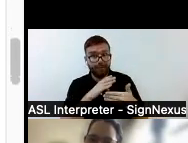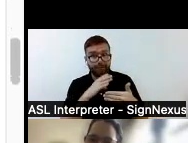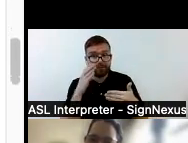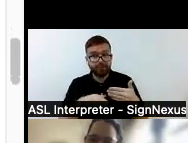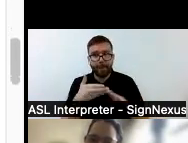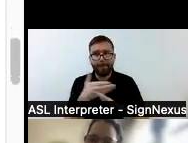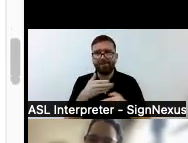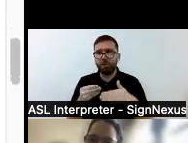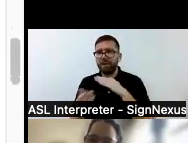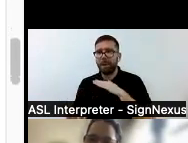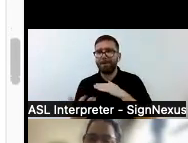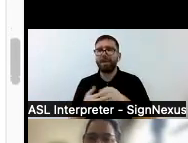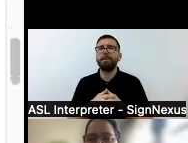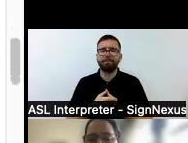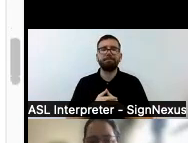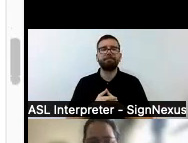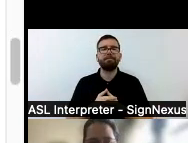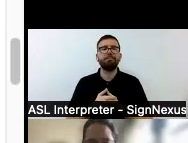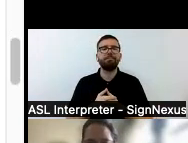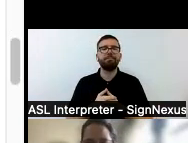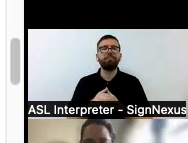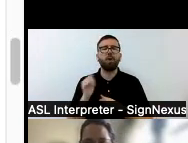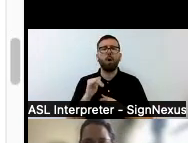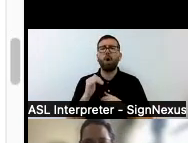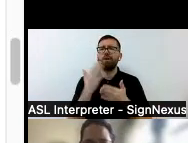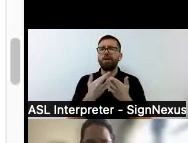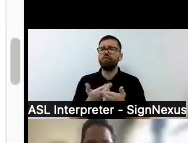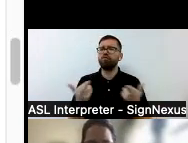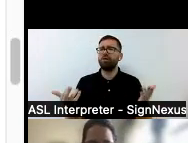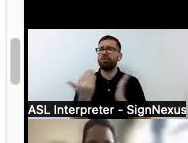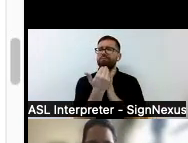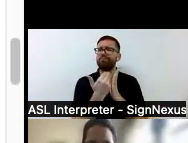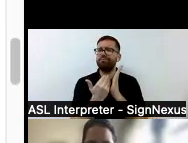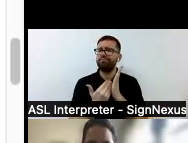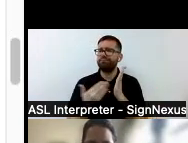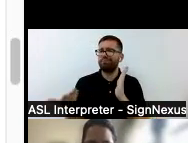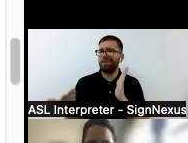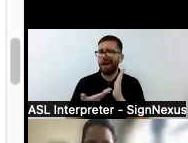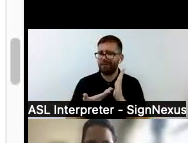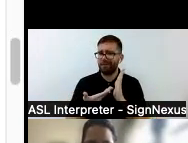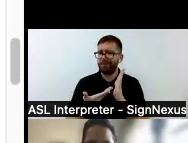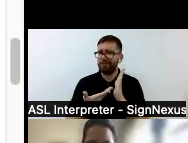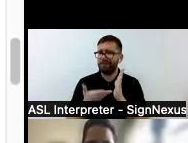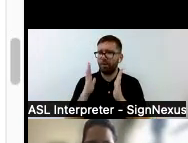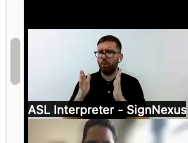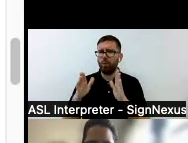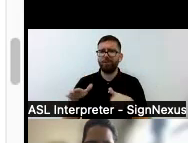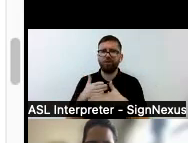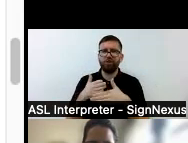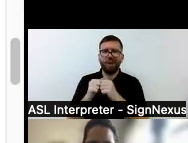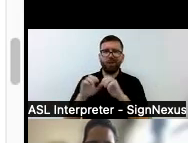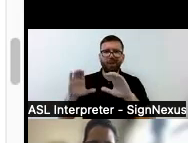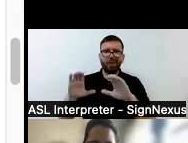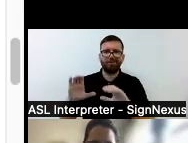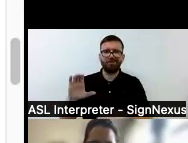We've also included a list of resources here, and we'll also be sharing these in the chat later.